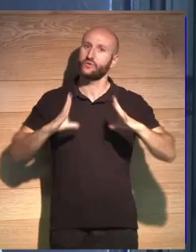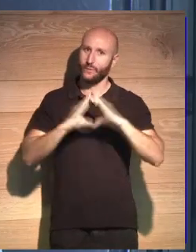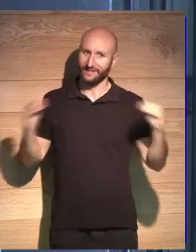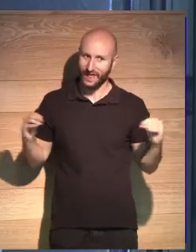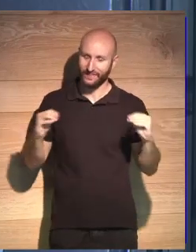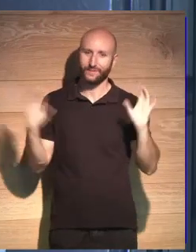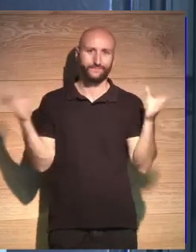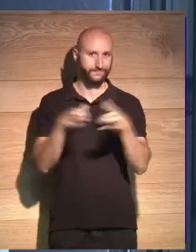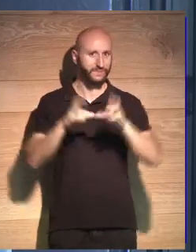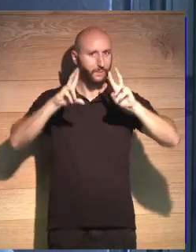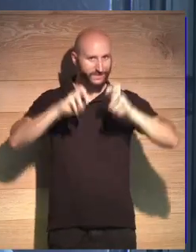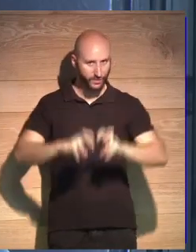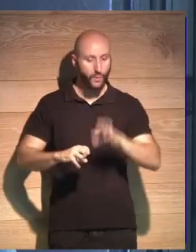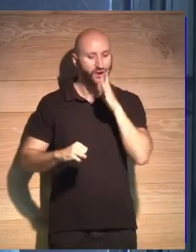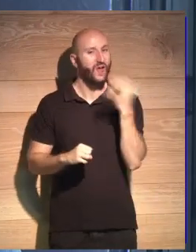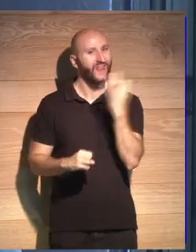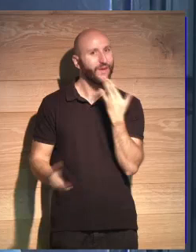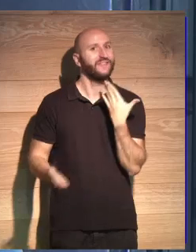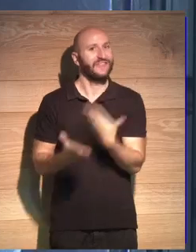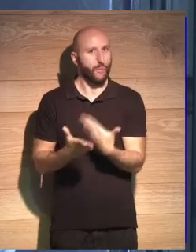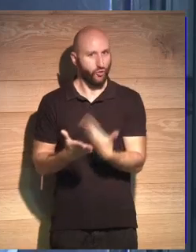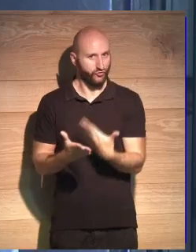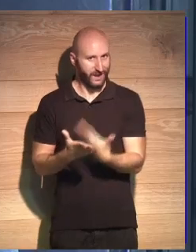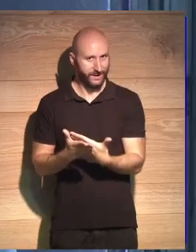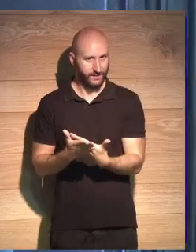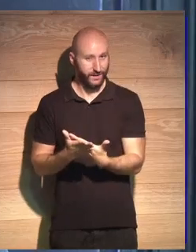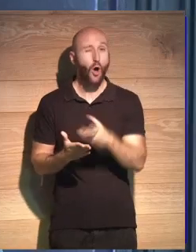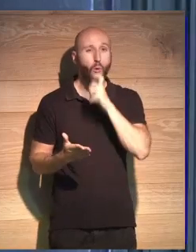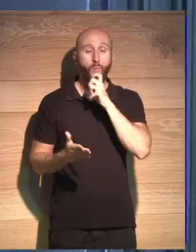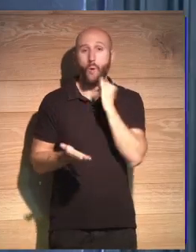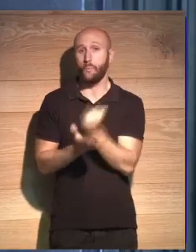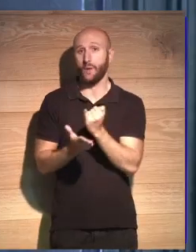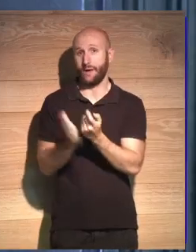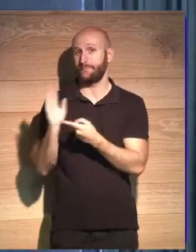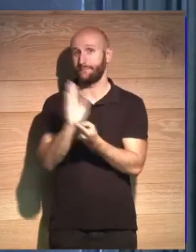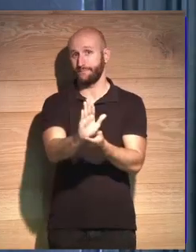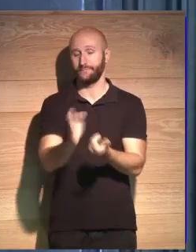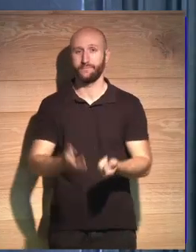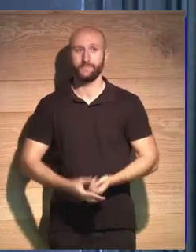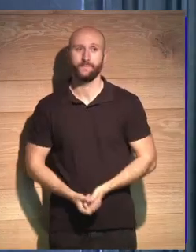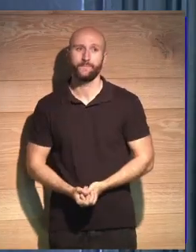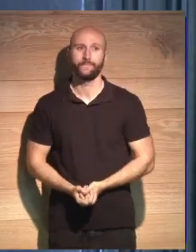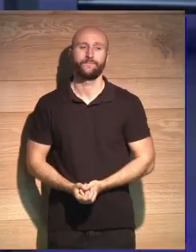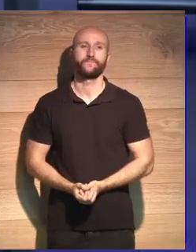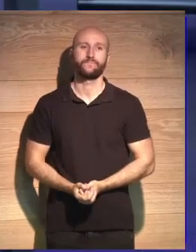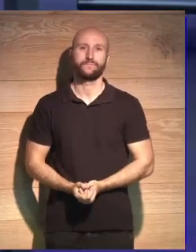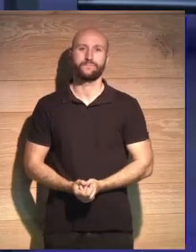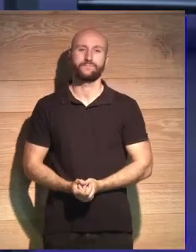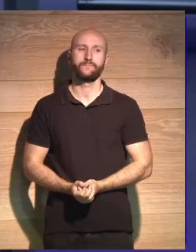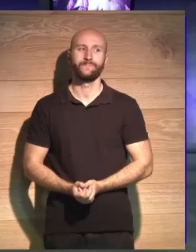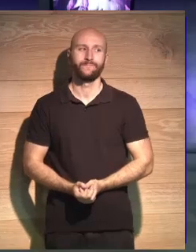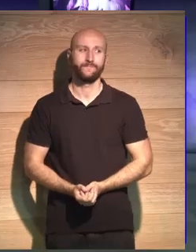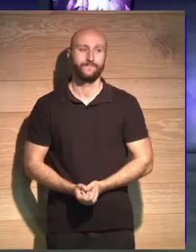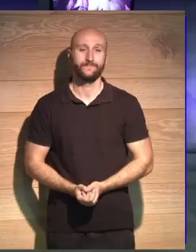am in the university. We are researchers, and we need to prove this. And for this, we need